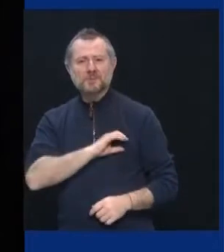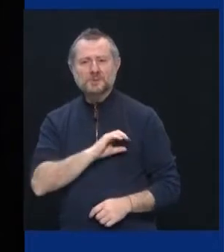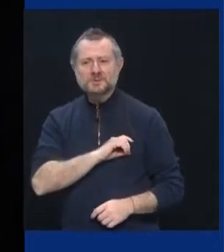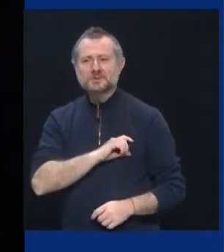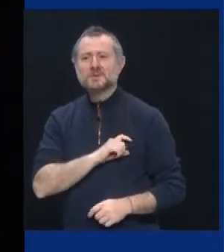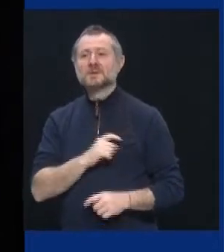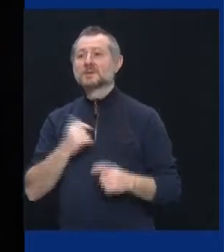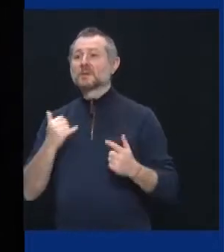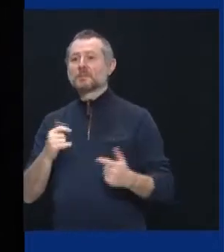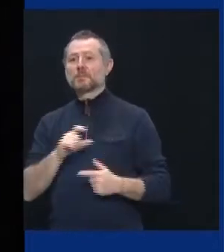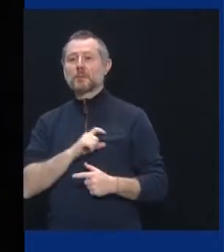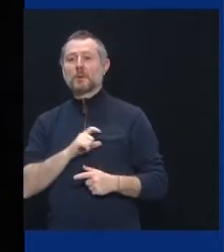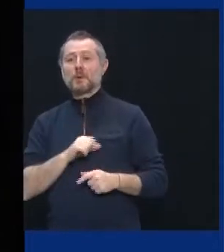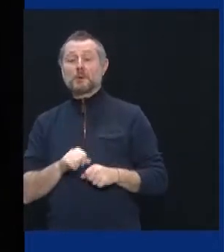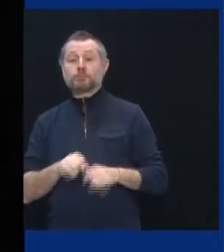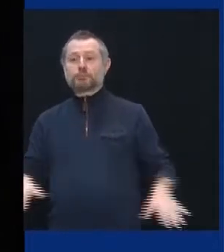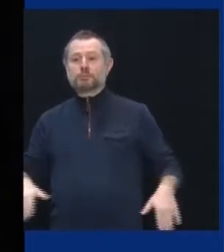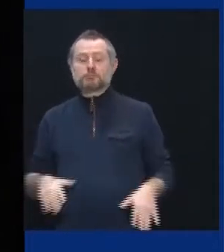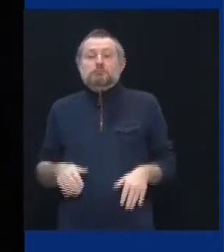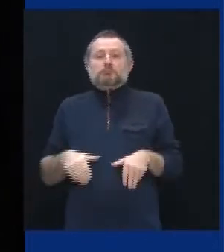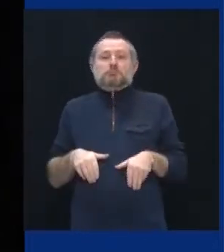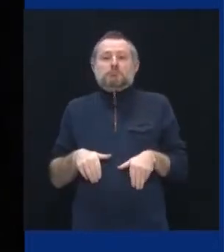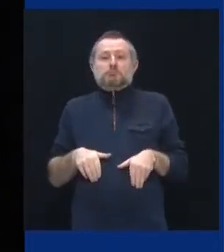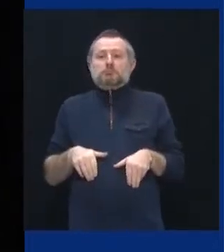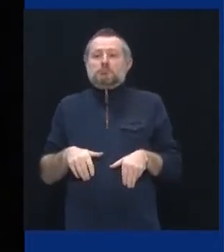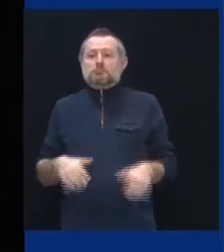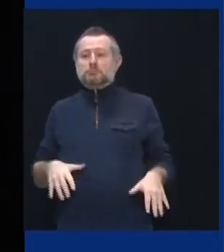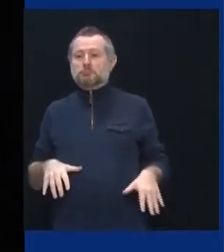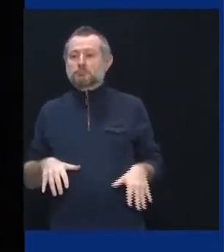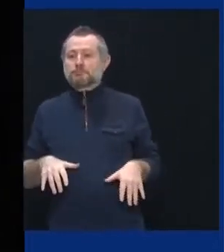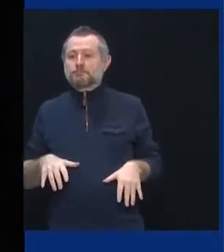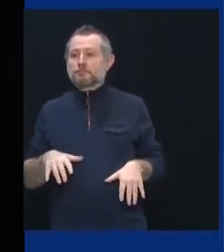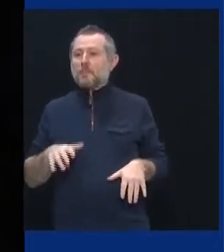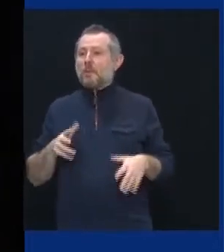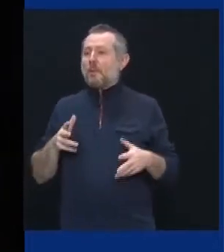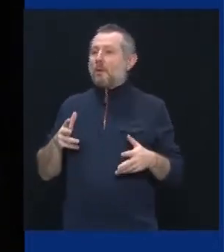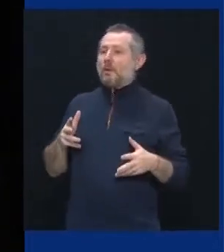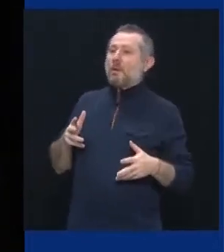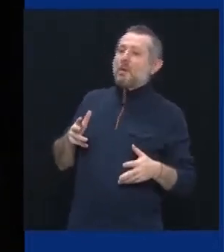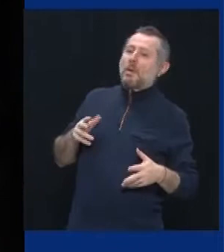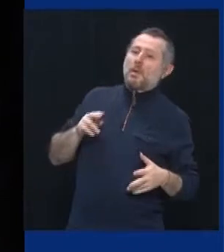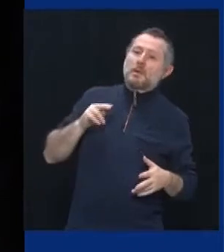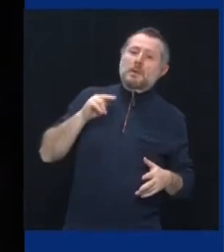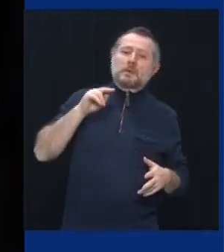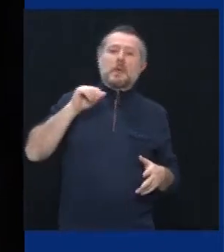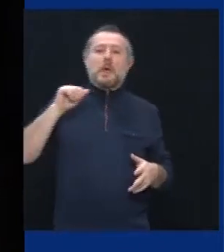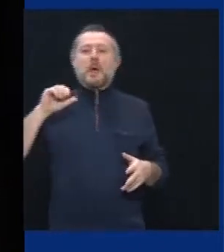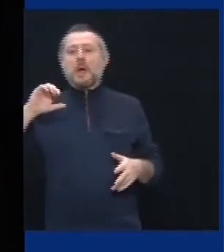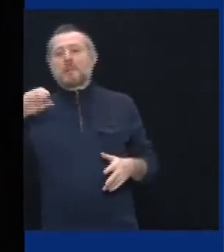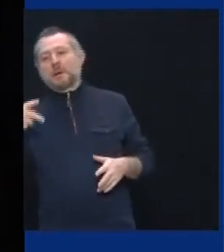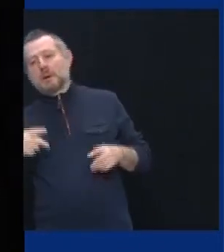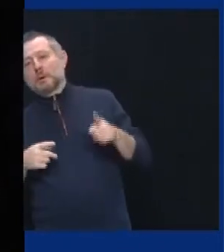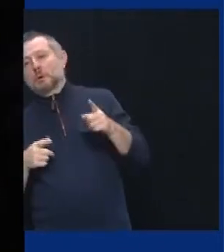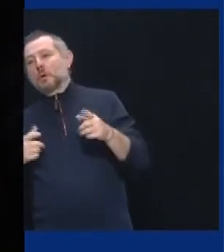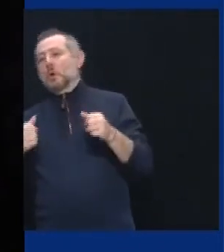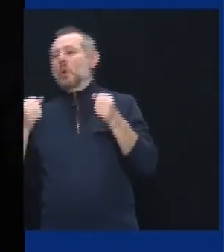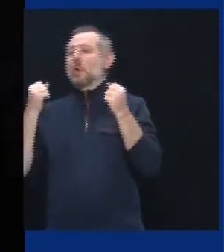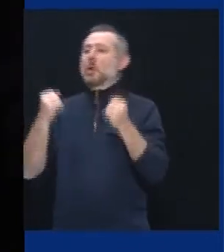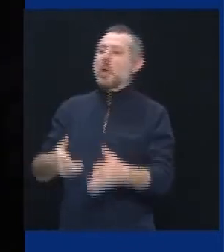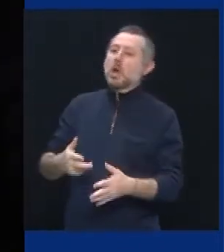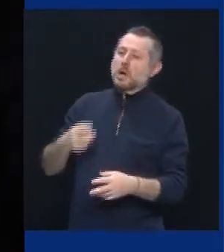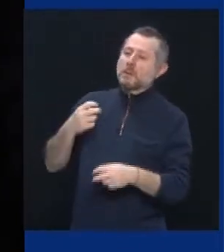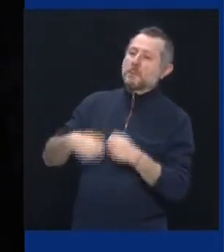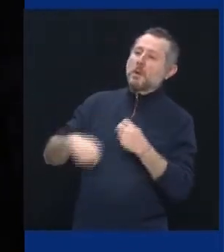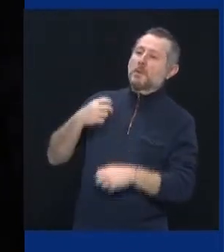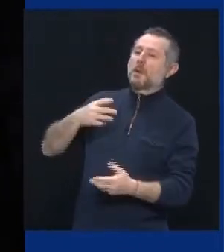scared. All NAACP has been sitting all around here raising hell. They said,